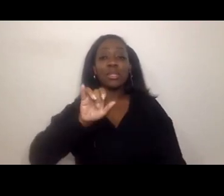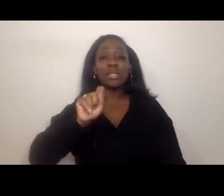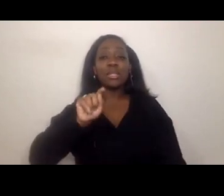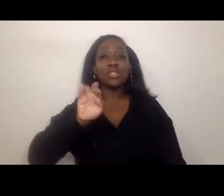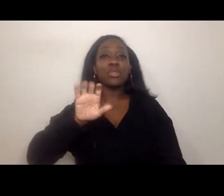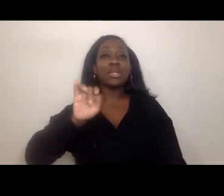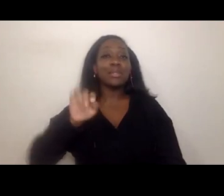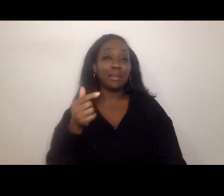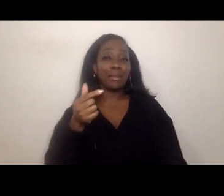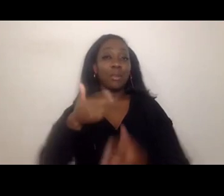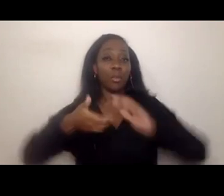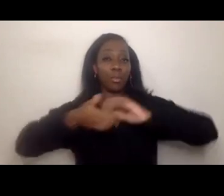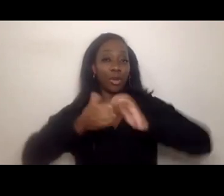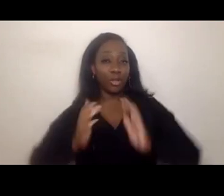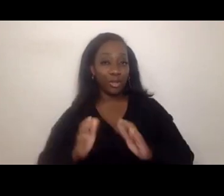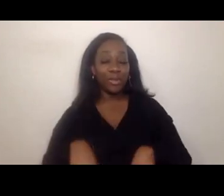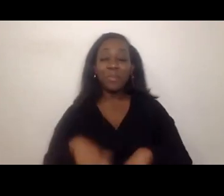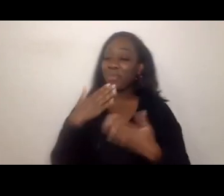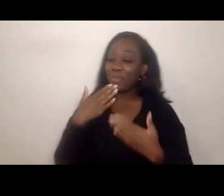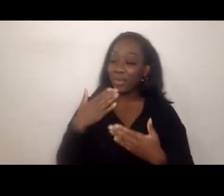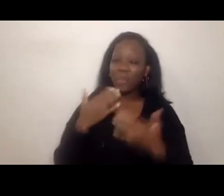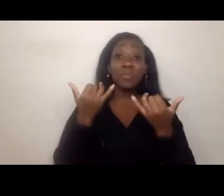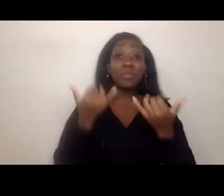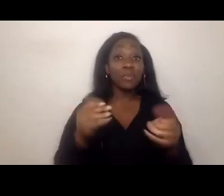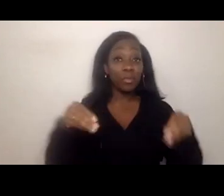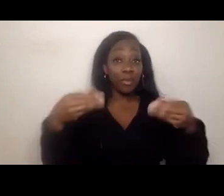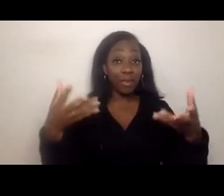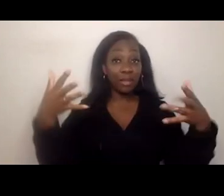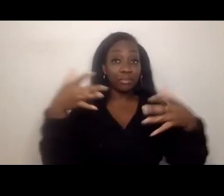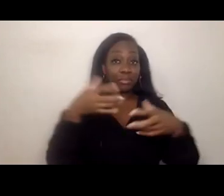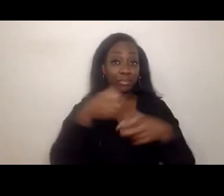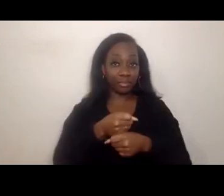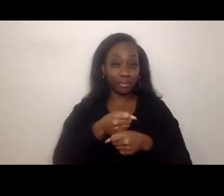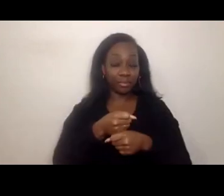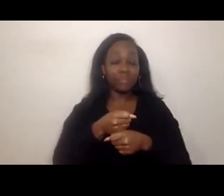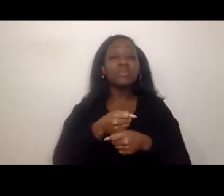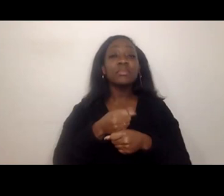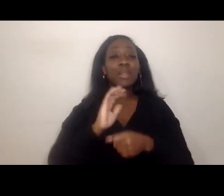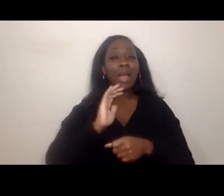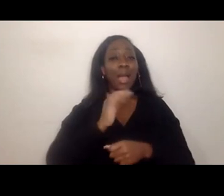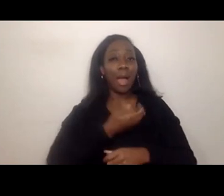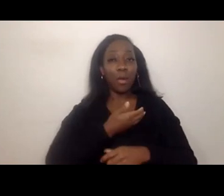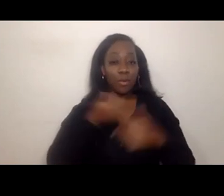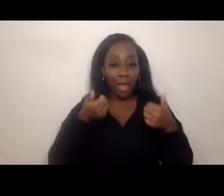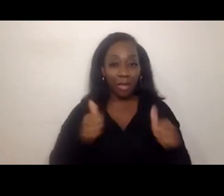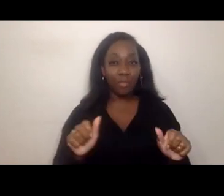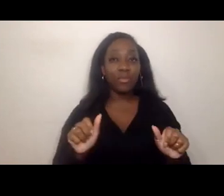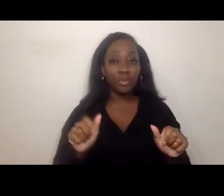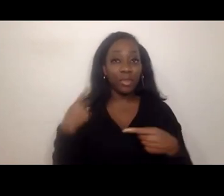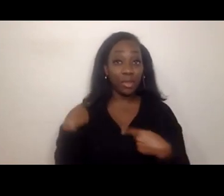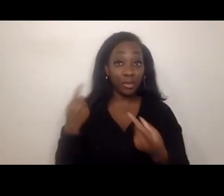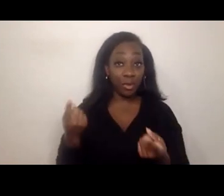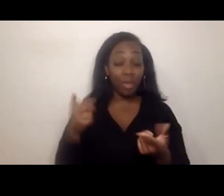Thank you so much. With that, I'm going to provide an overview of the district's efforts thus far and then turn it over to